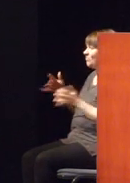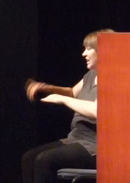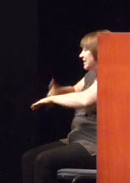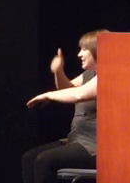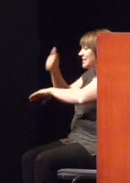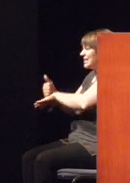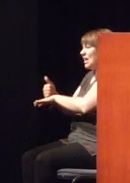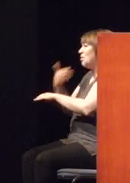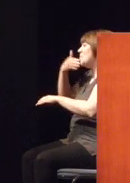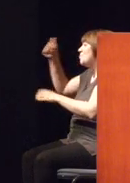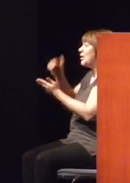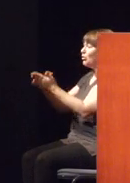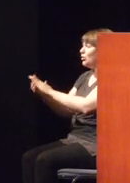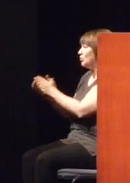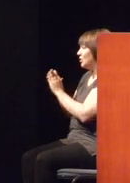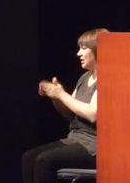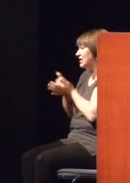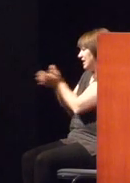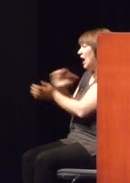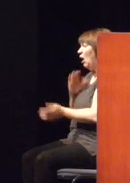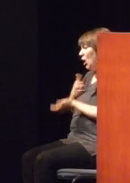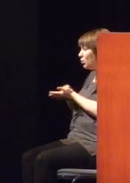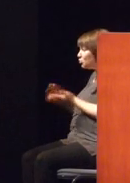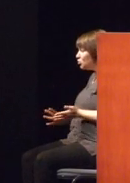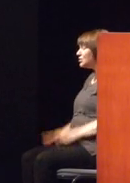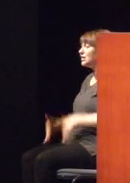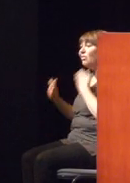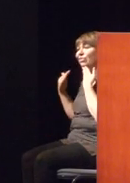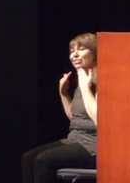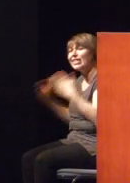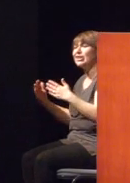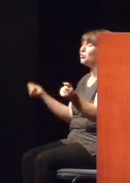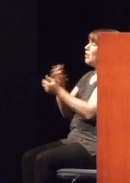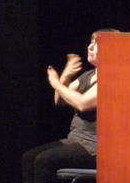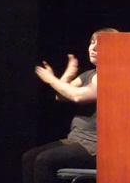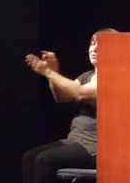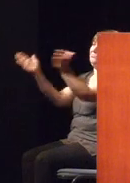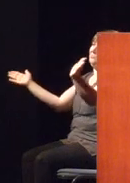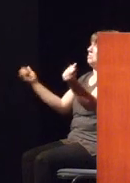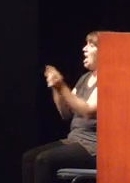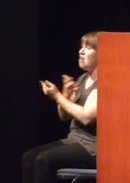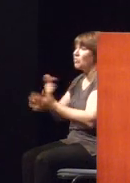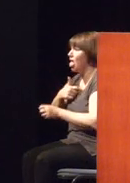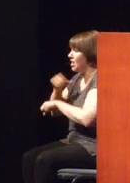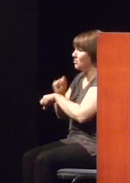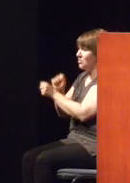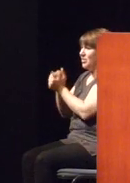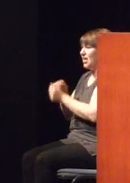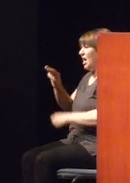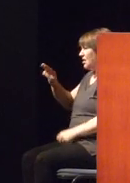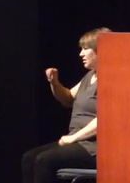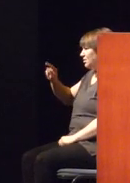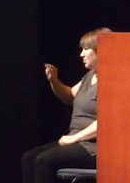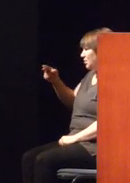To better our communities and help our students. Thank you to everybody I work with, everybody. Matthew has